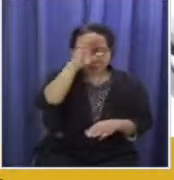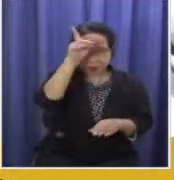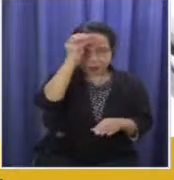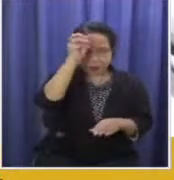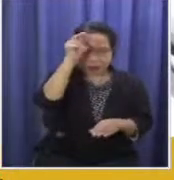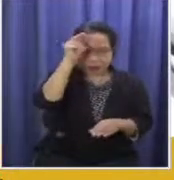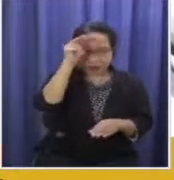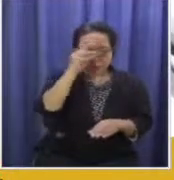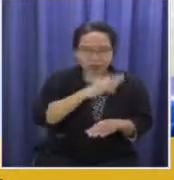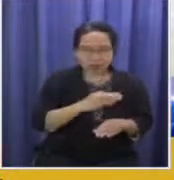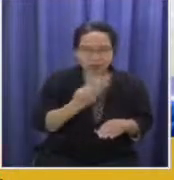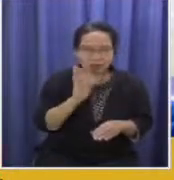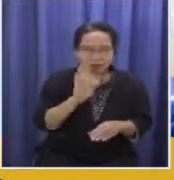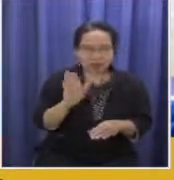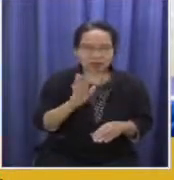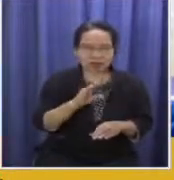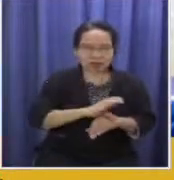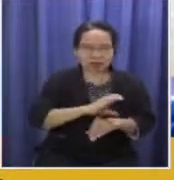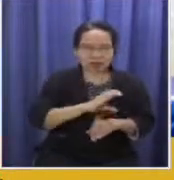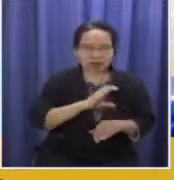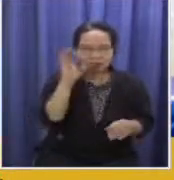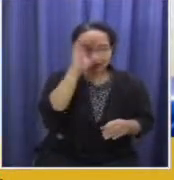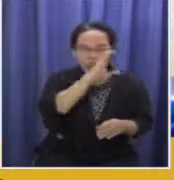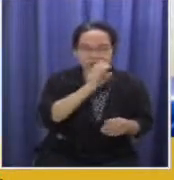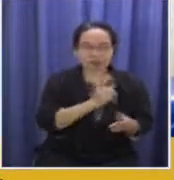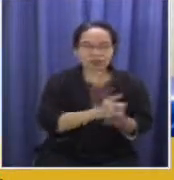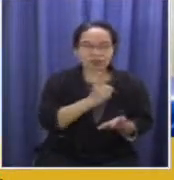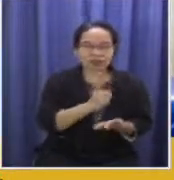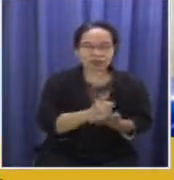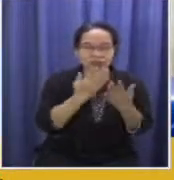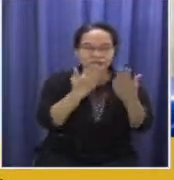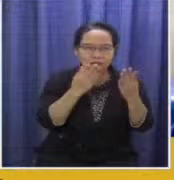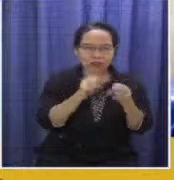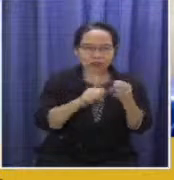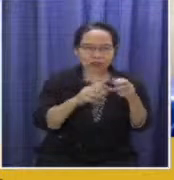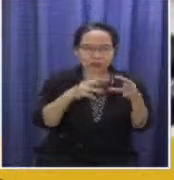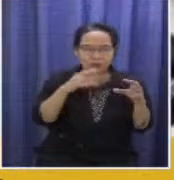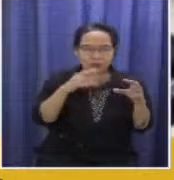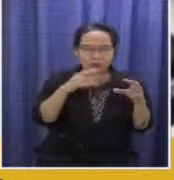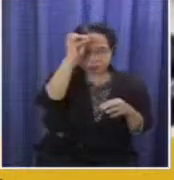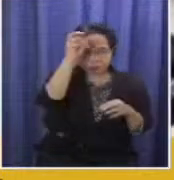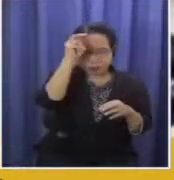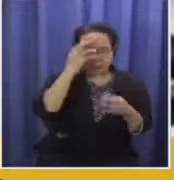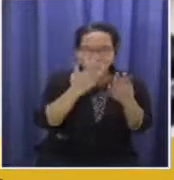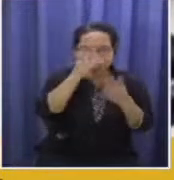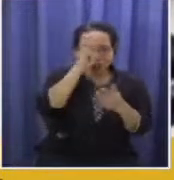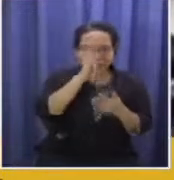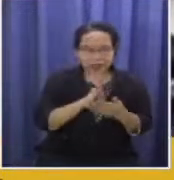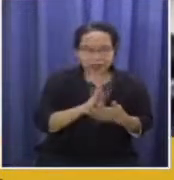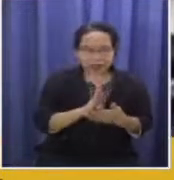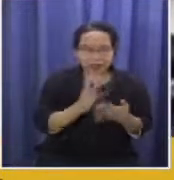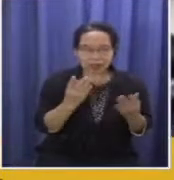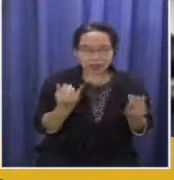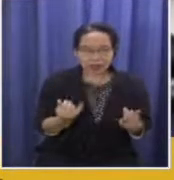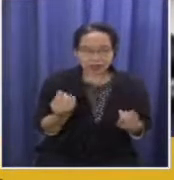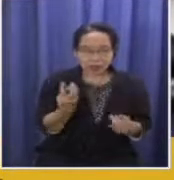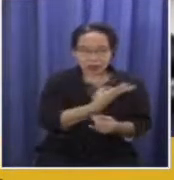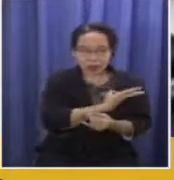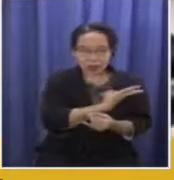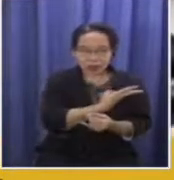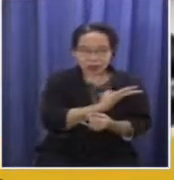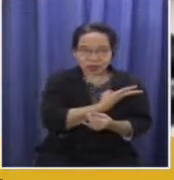Mohan, and your search for the truth. Thank you so much, Brother Mohan, and thanks be to God. Now we go